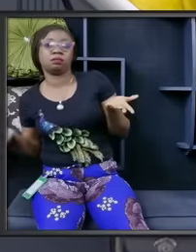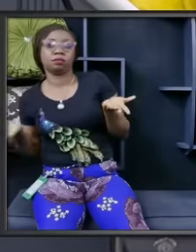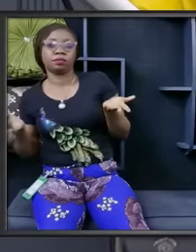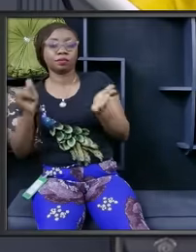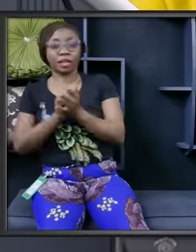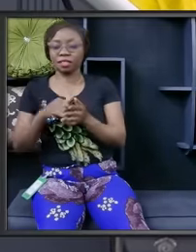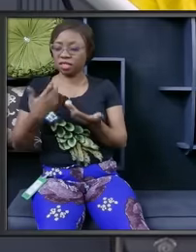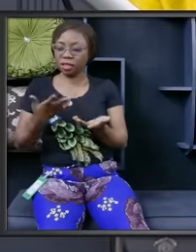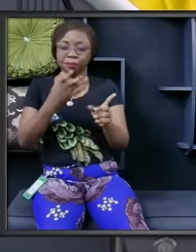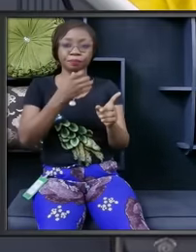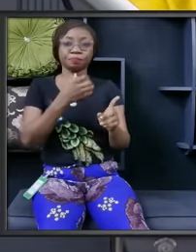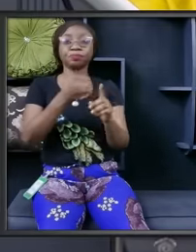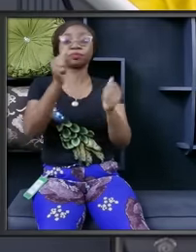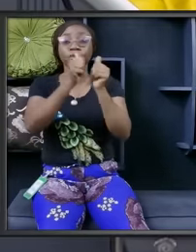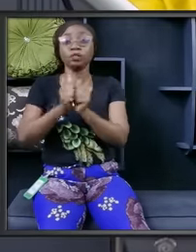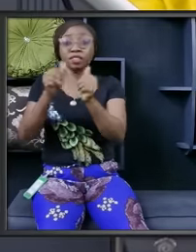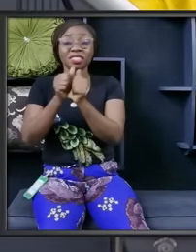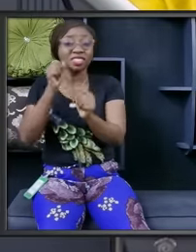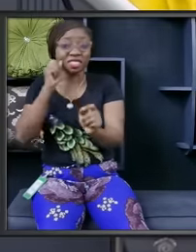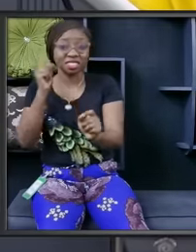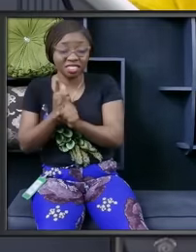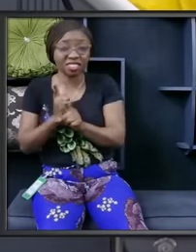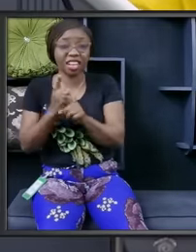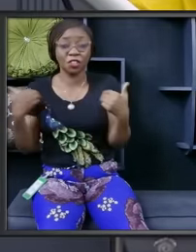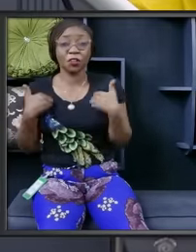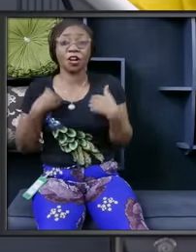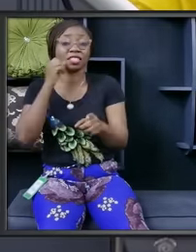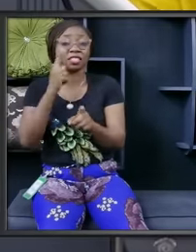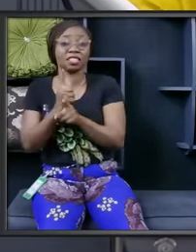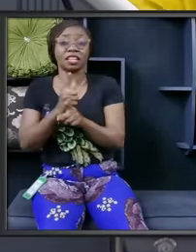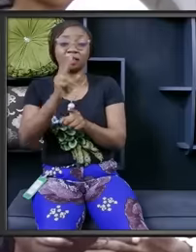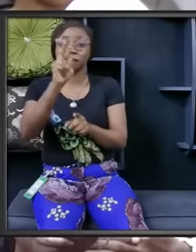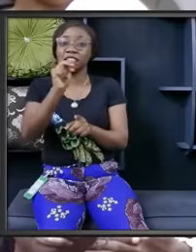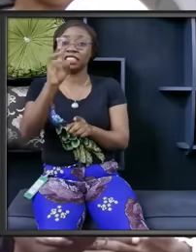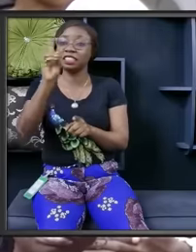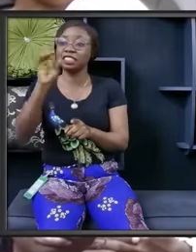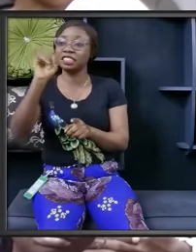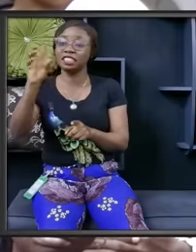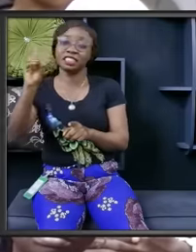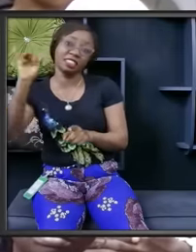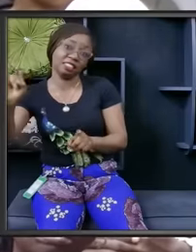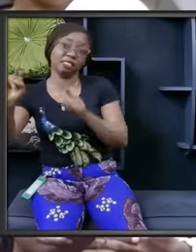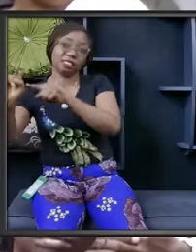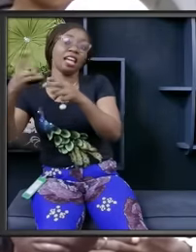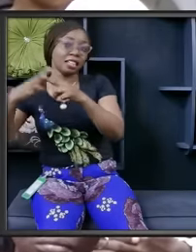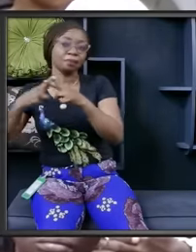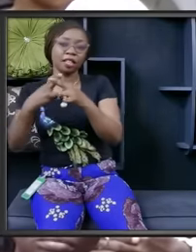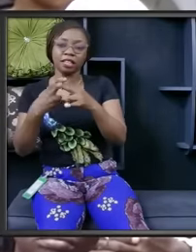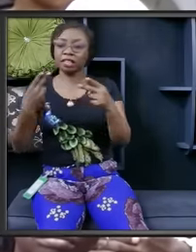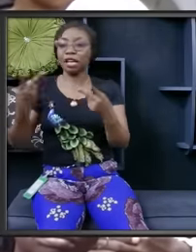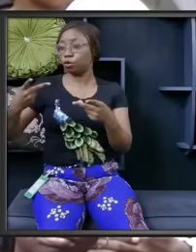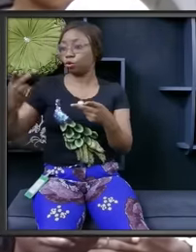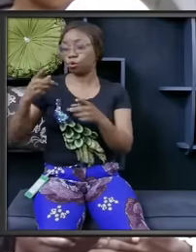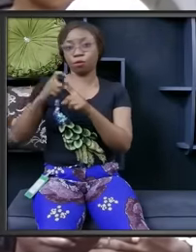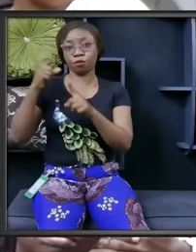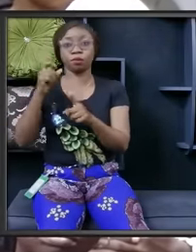him and his sister, his younger sister, come by carry name me. Who? Ndidi. The younger sister. They're only two from the mother.